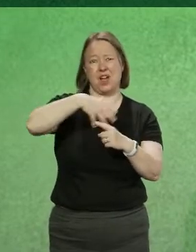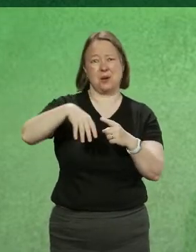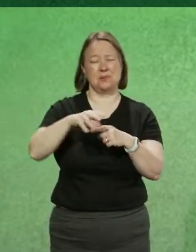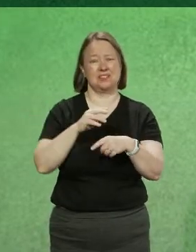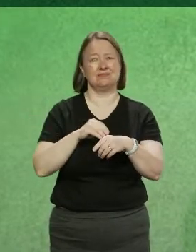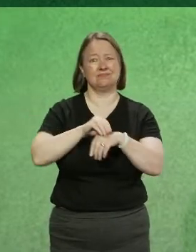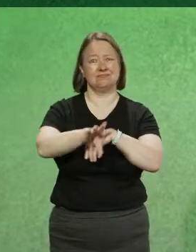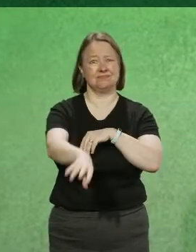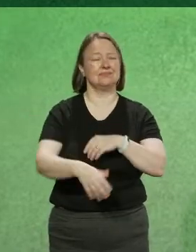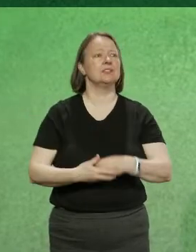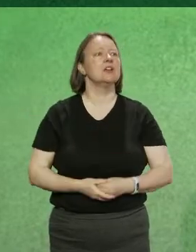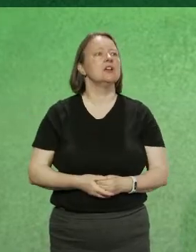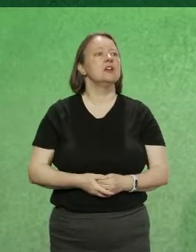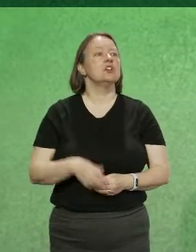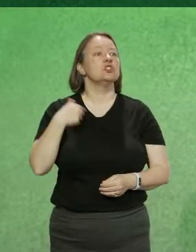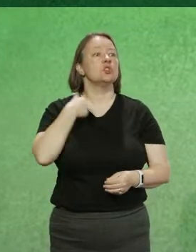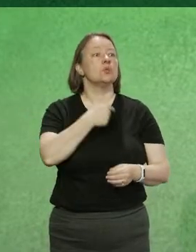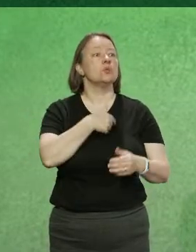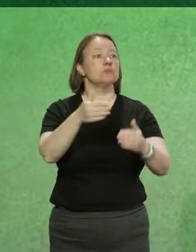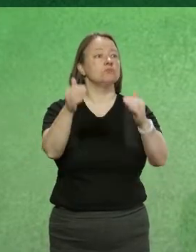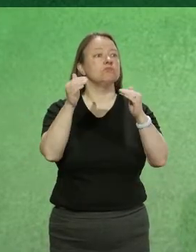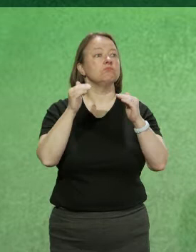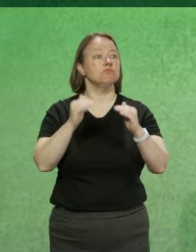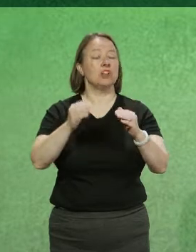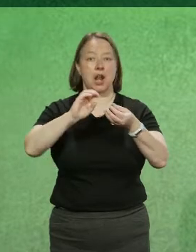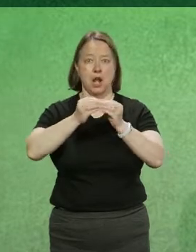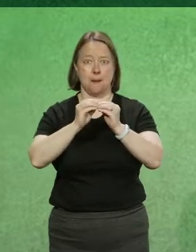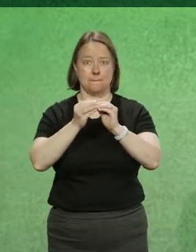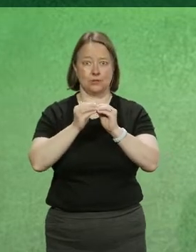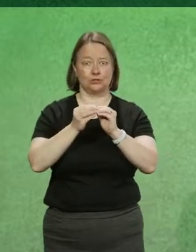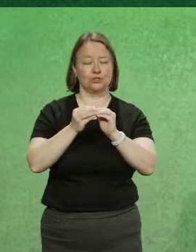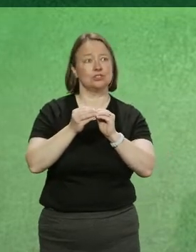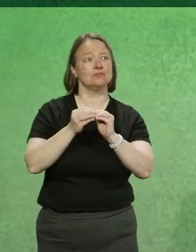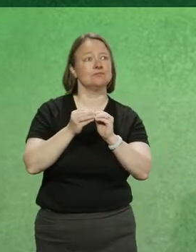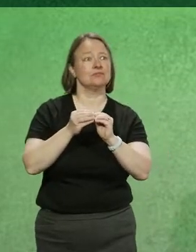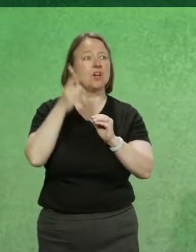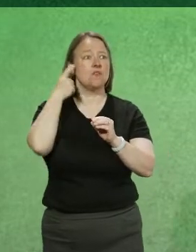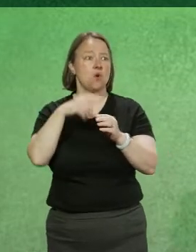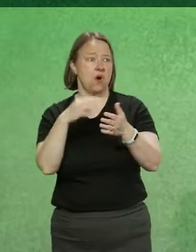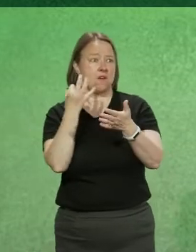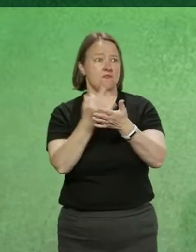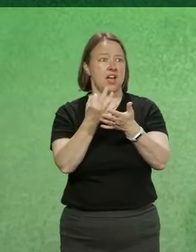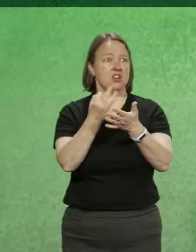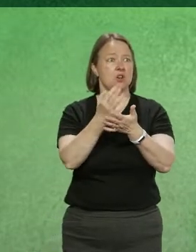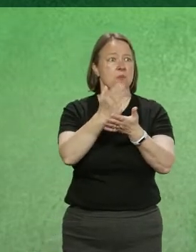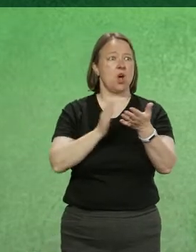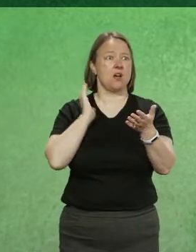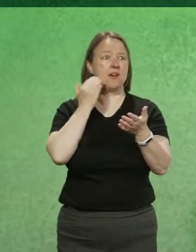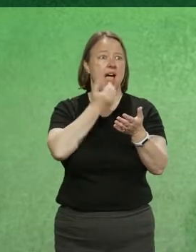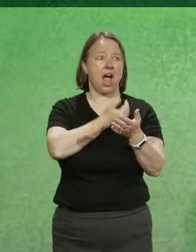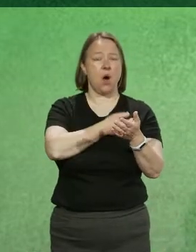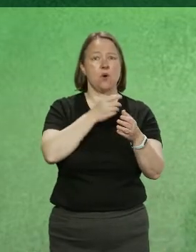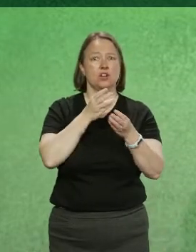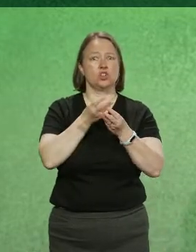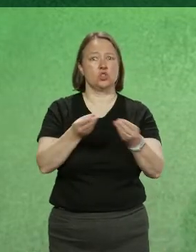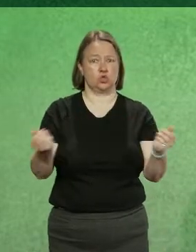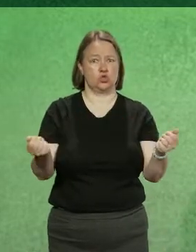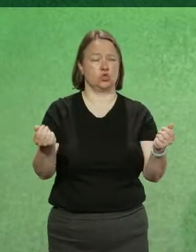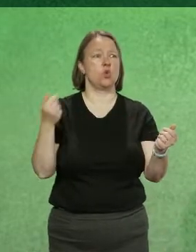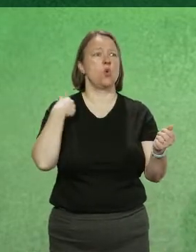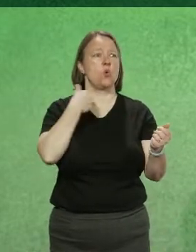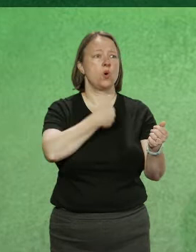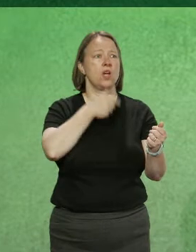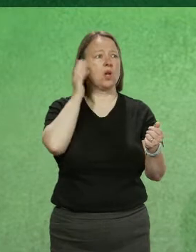please. So we'll move on to the numbers. Considering the financial aspect of our solution, we will